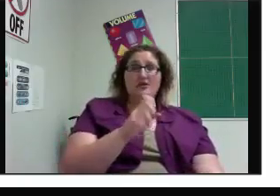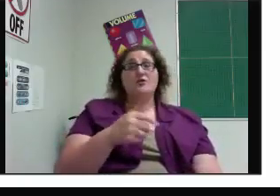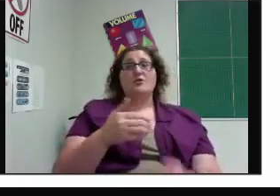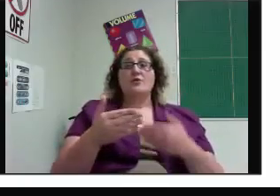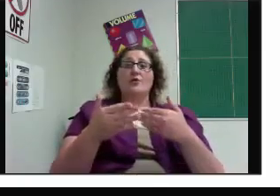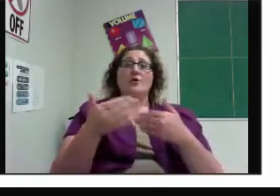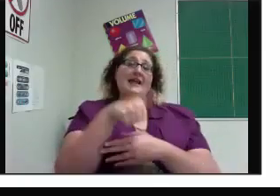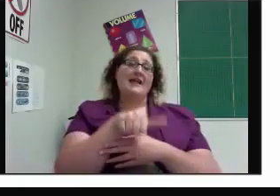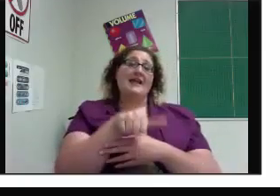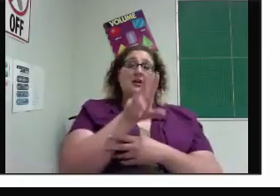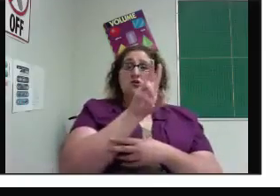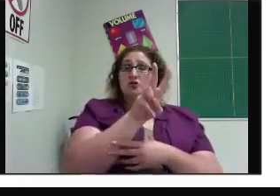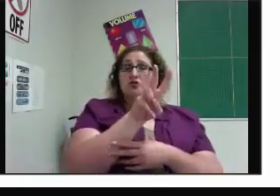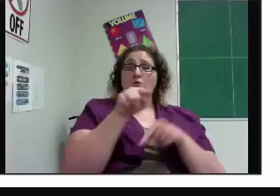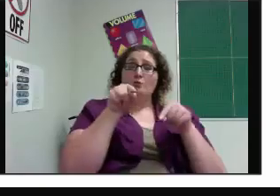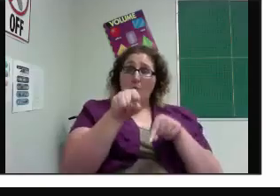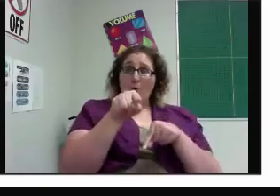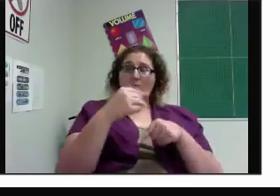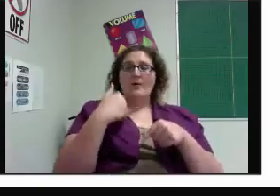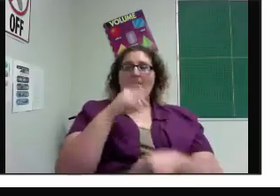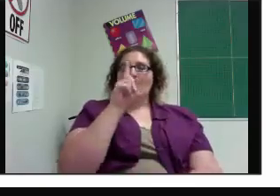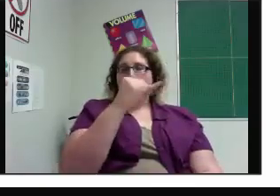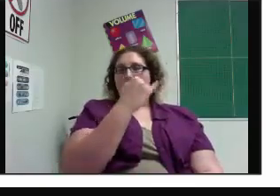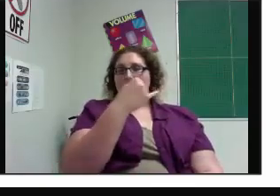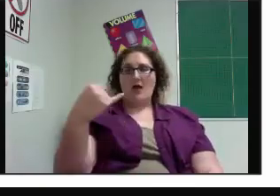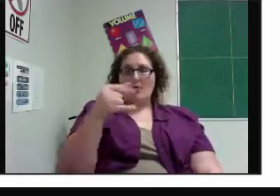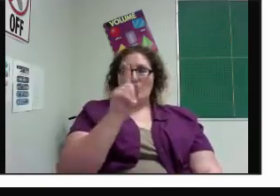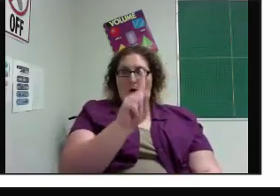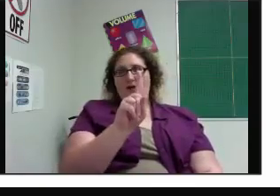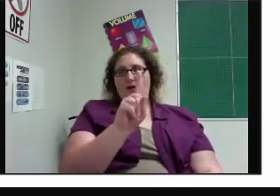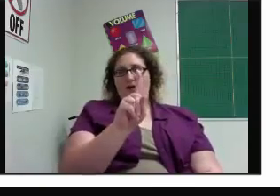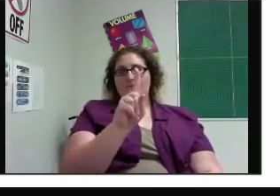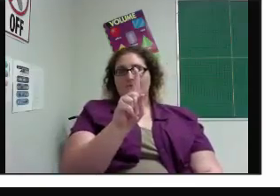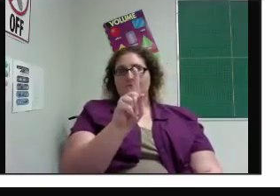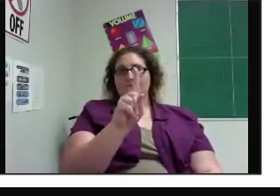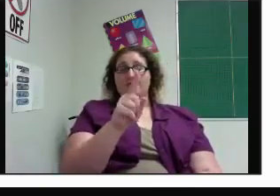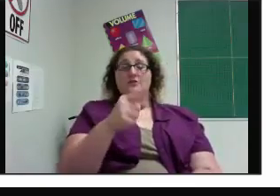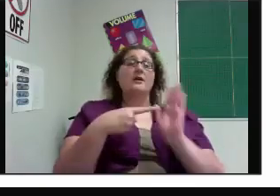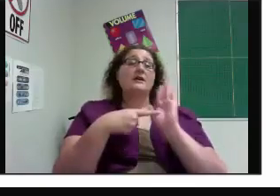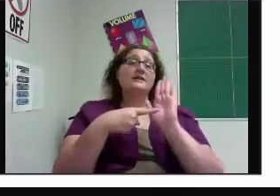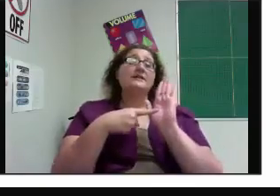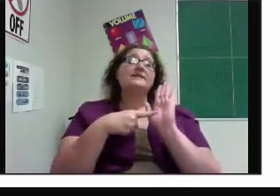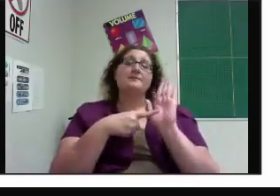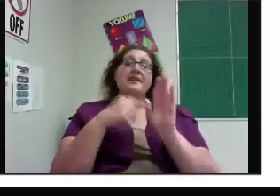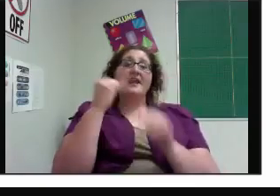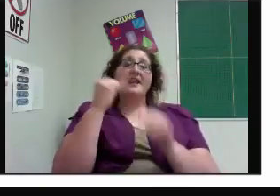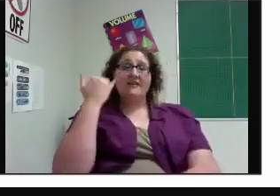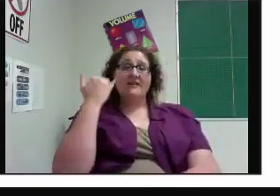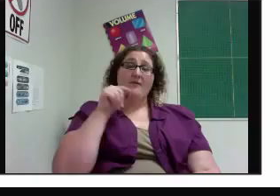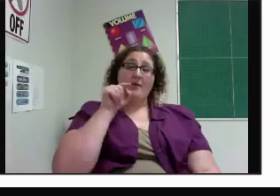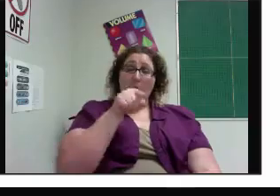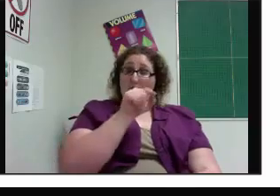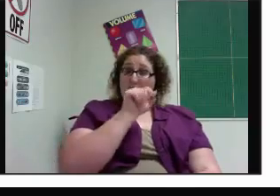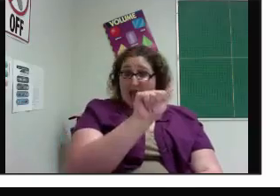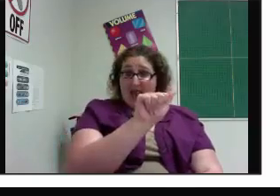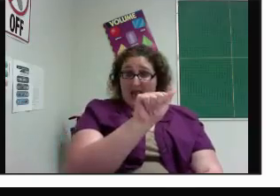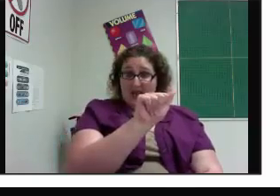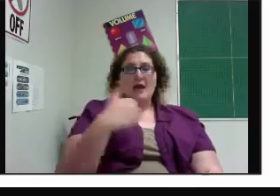A and I have point B, there's only 1 line that I can draw between these 2 points.